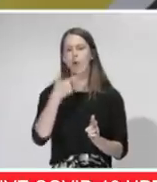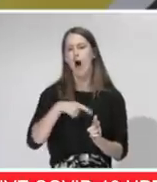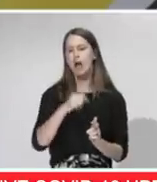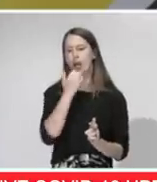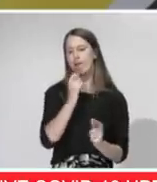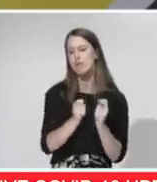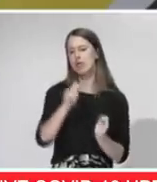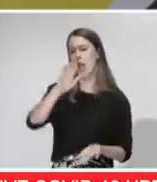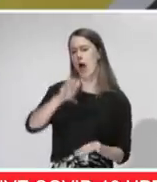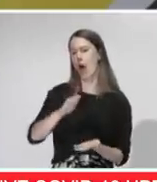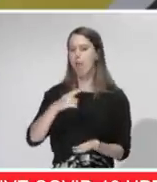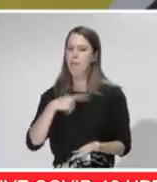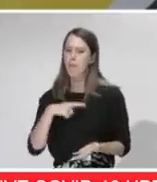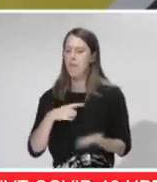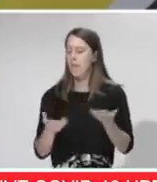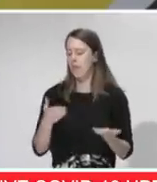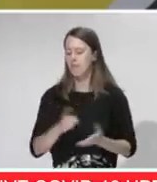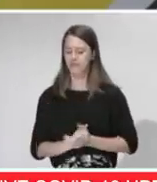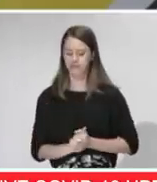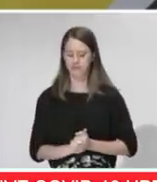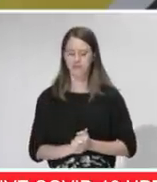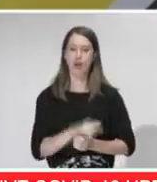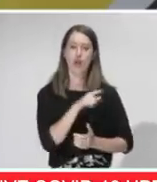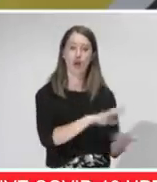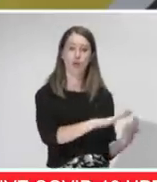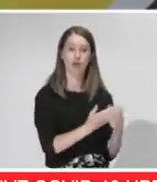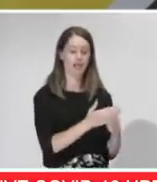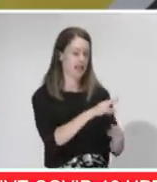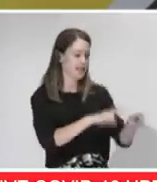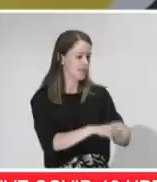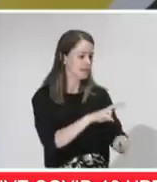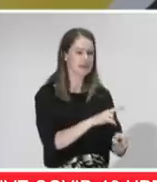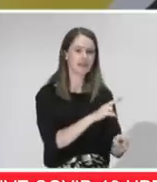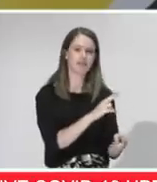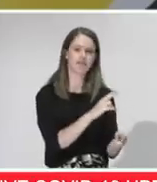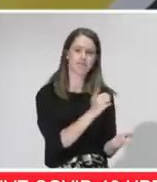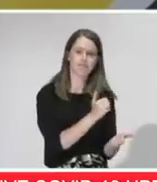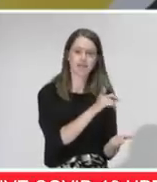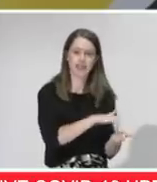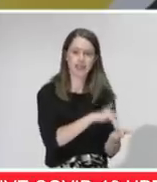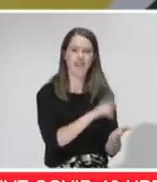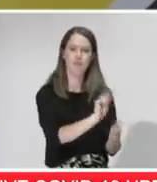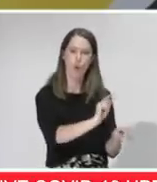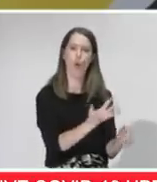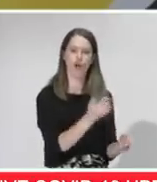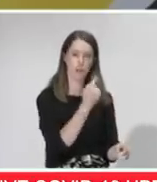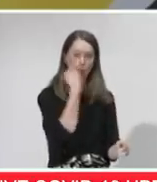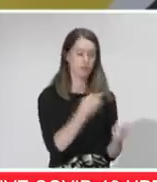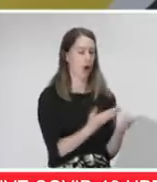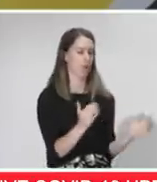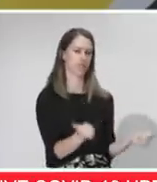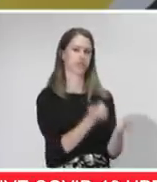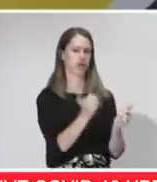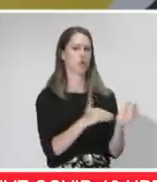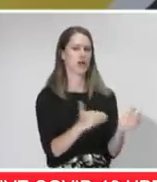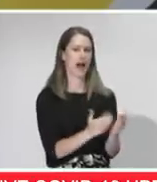those symptoms. So the CBACs, as I say, the community-based assessment centres are widely open, and around